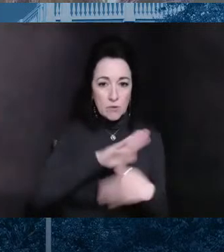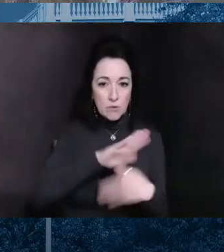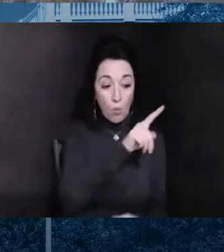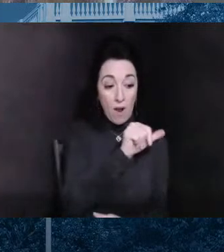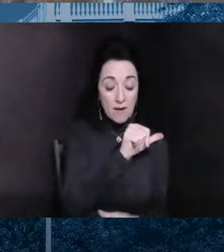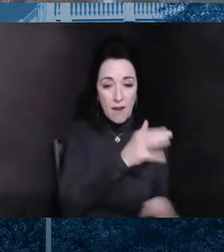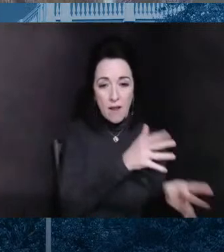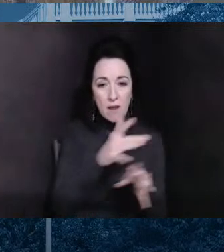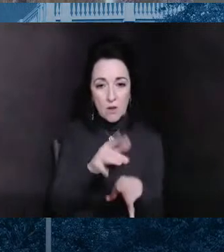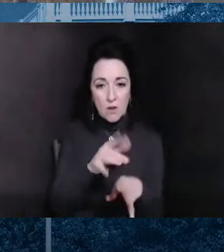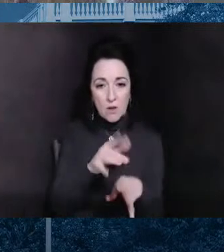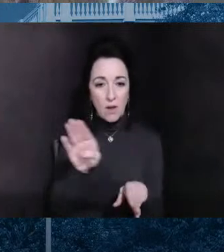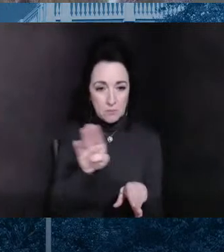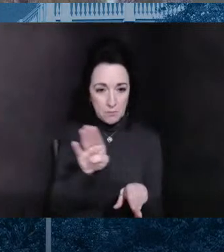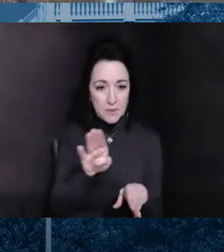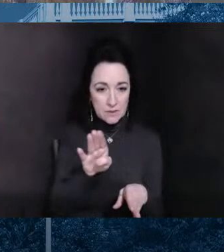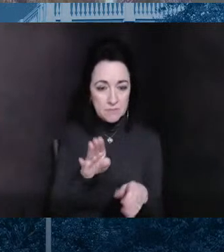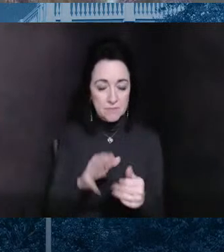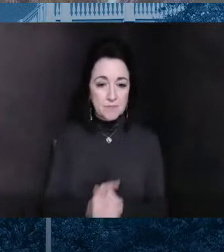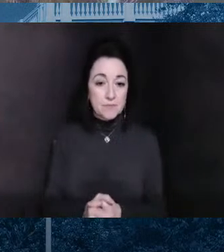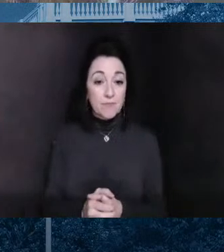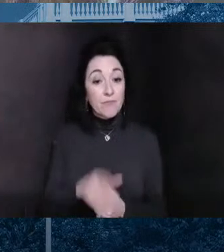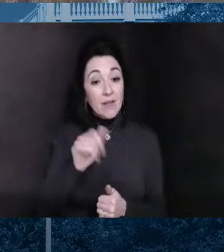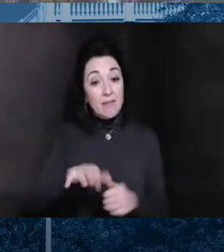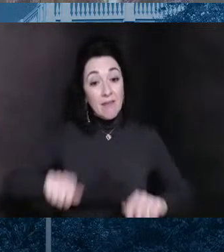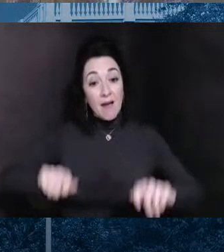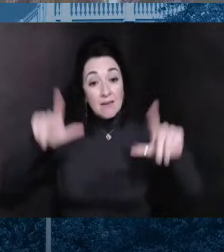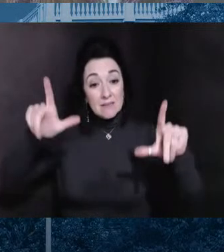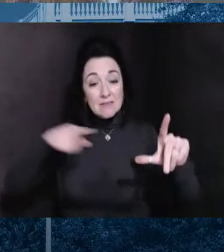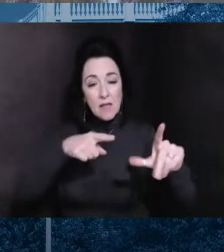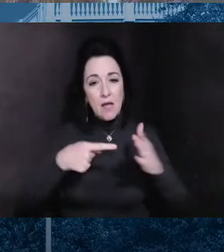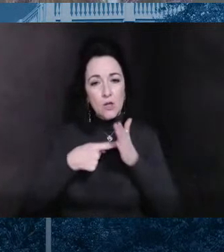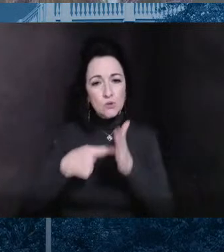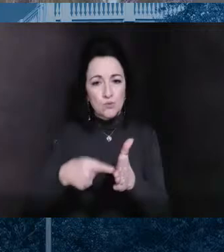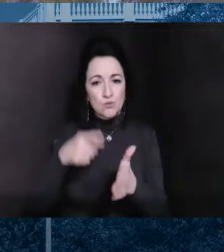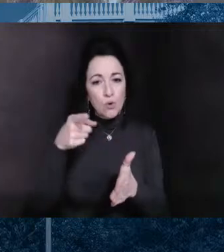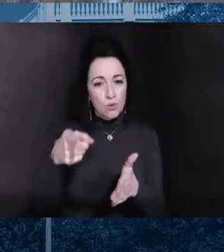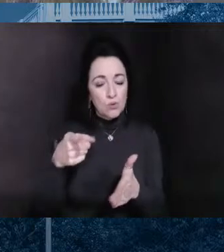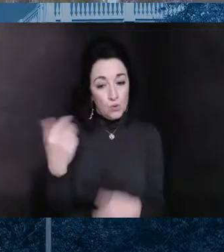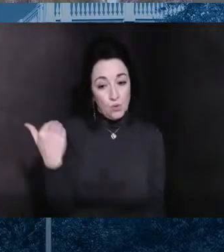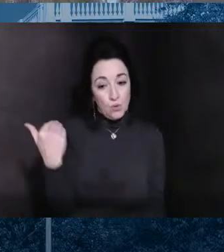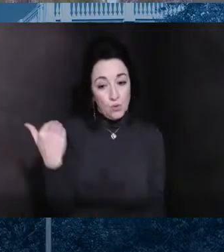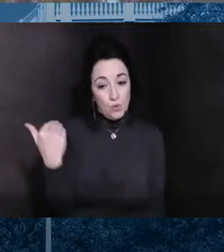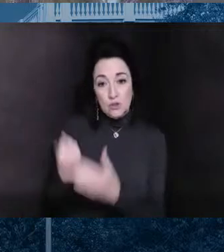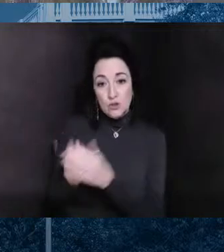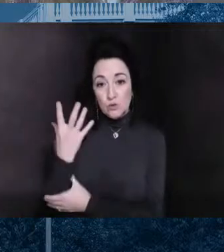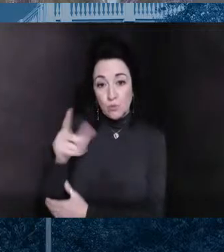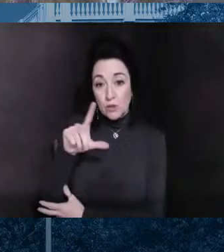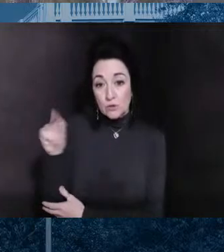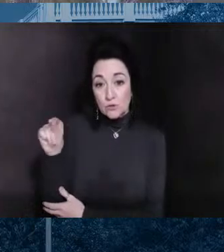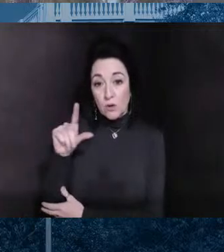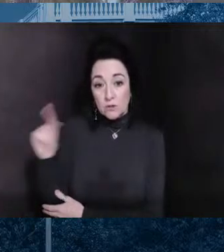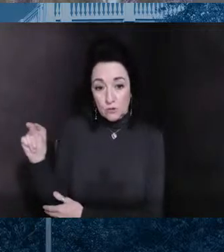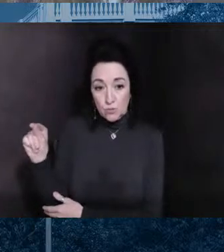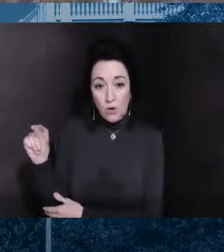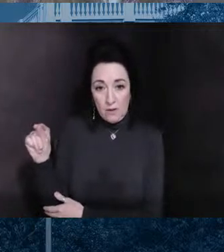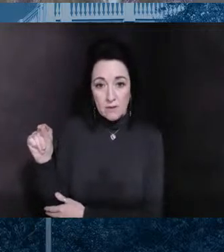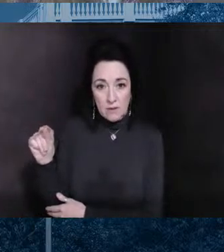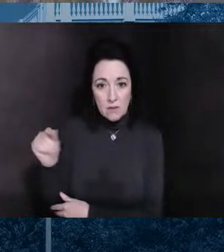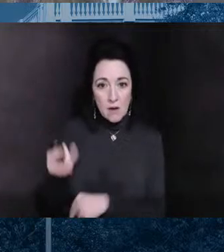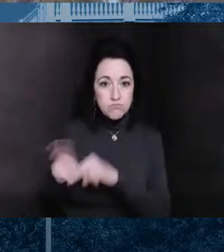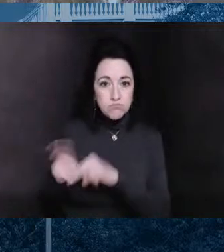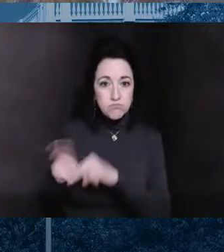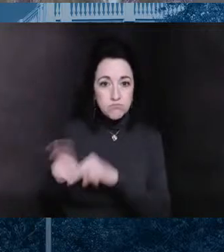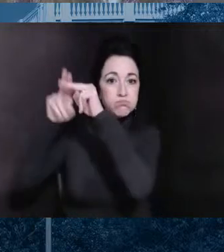shows from the beginning the two peaks back in the spring. This is hospitalizations. Again,